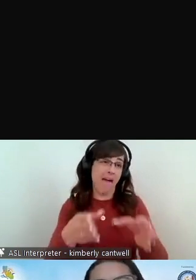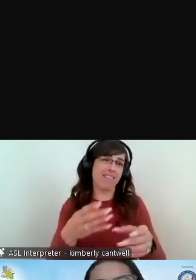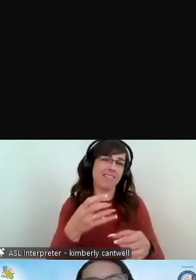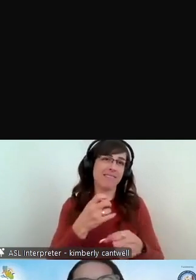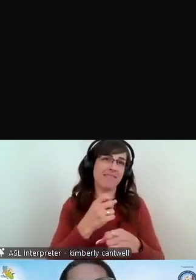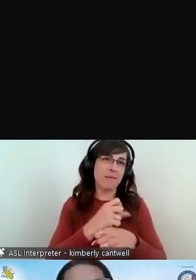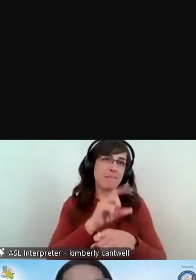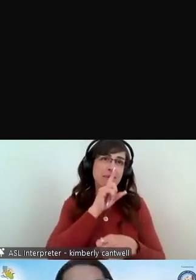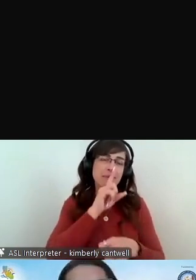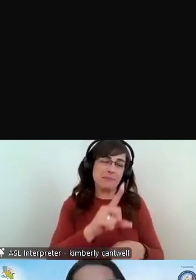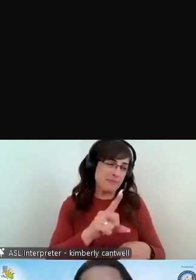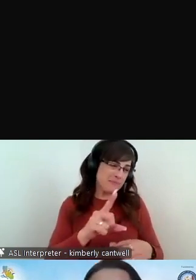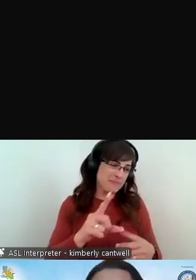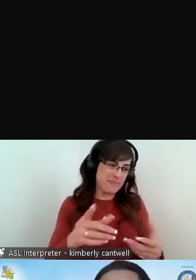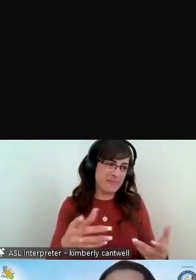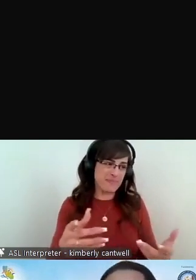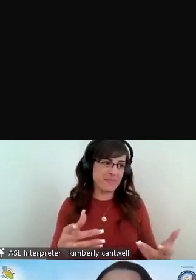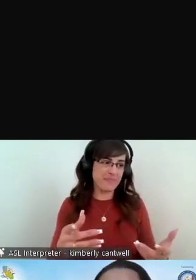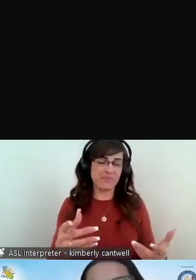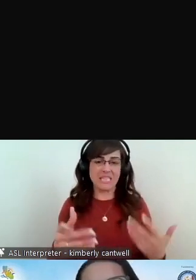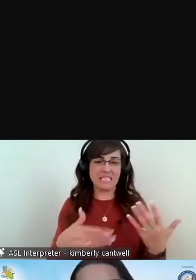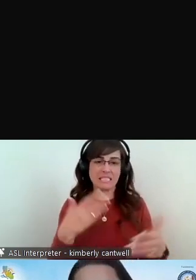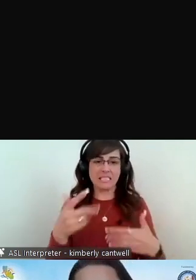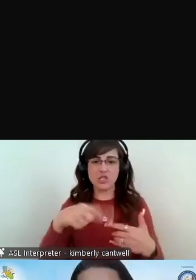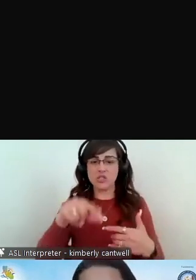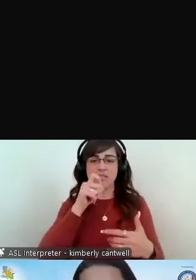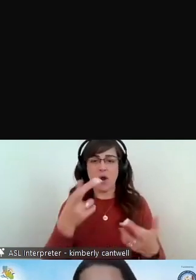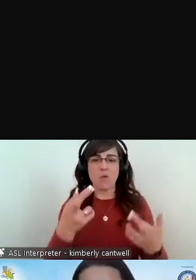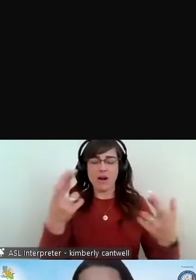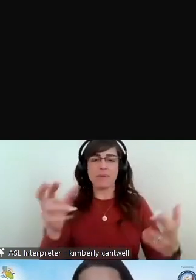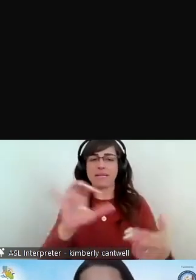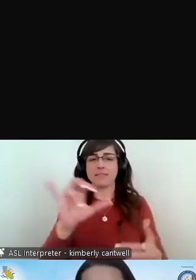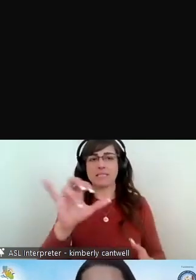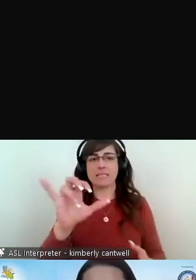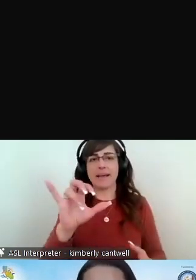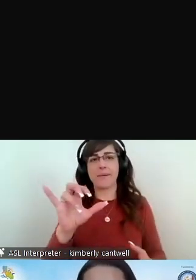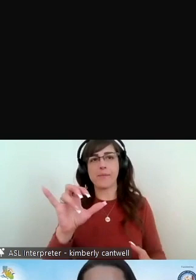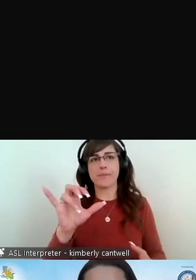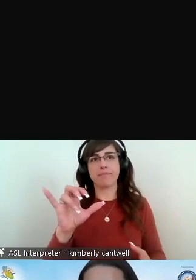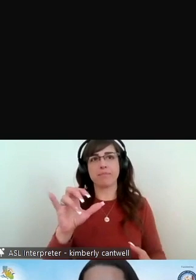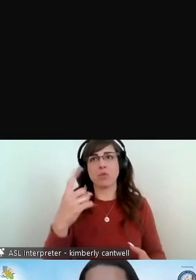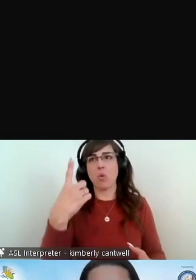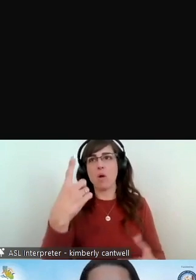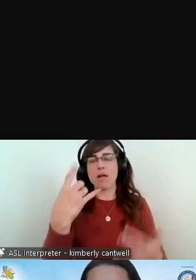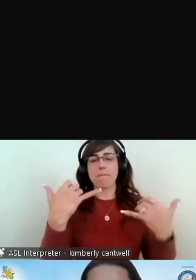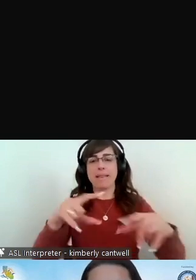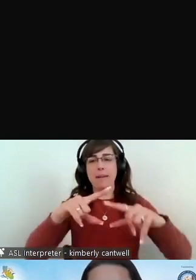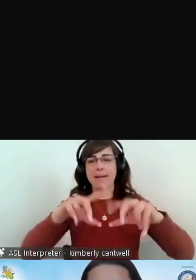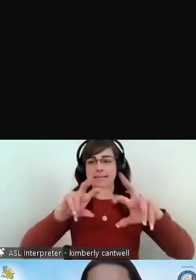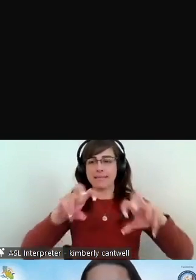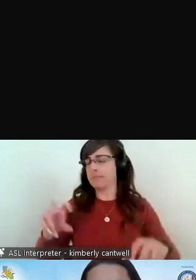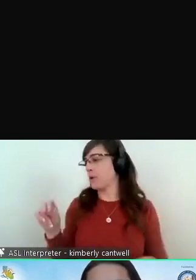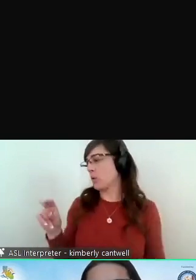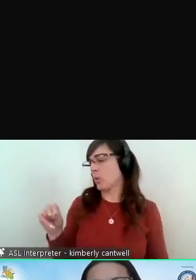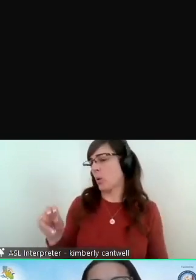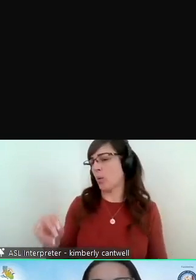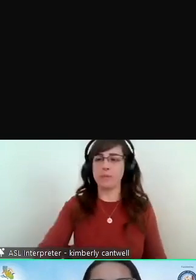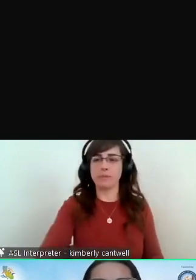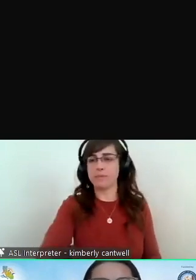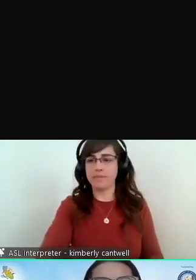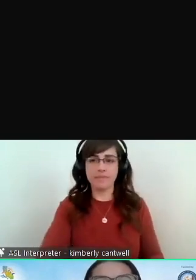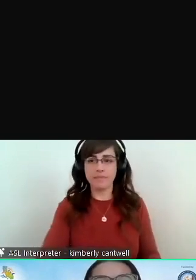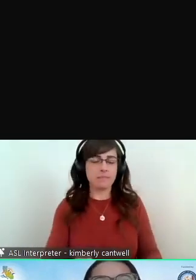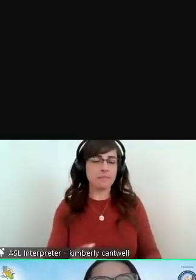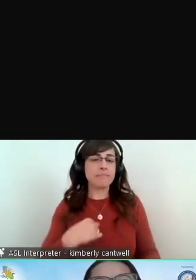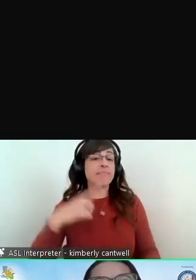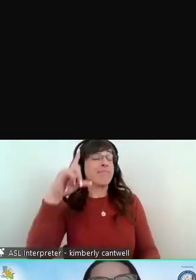sure that it's you guys aren't recommending like just a one play-based assessment. No, I